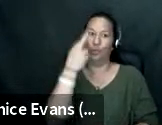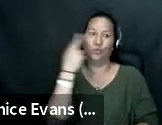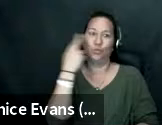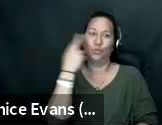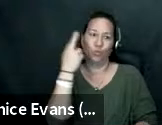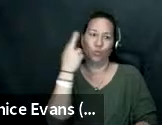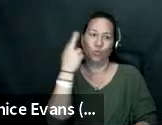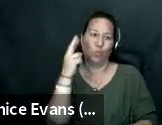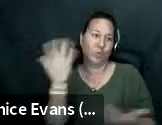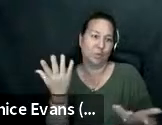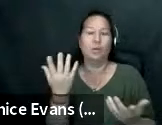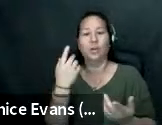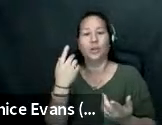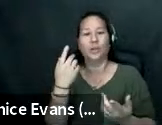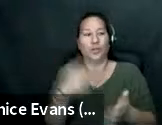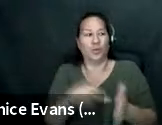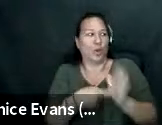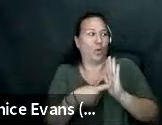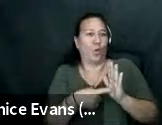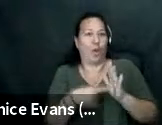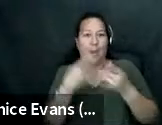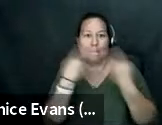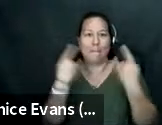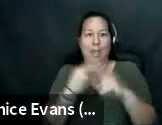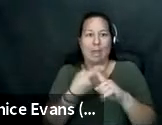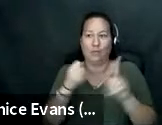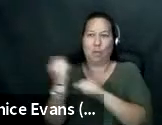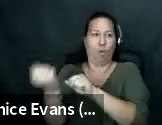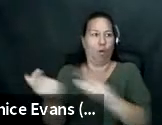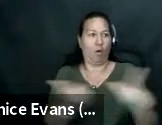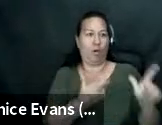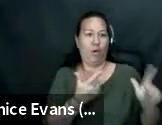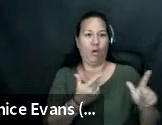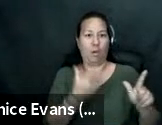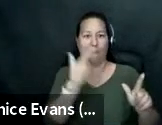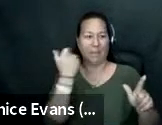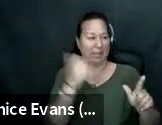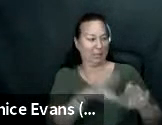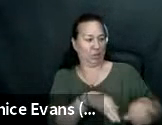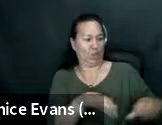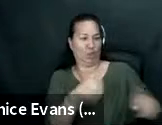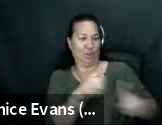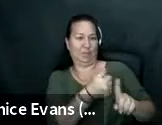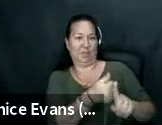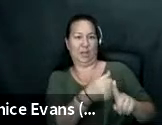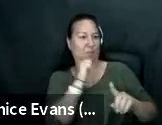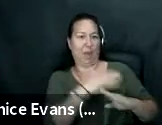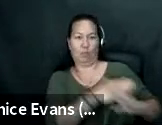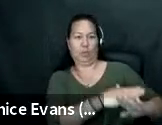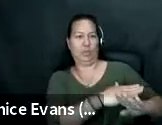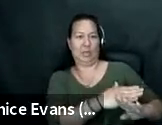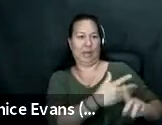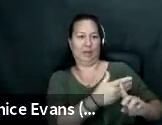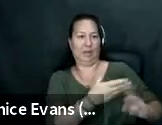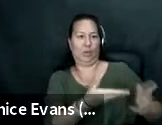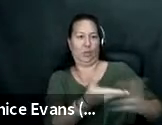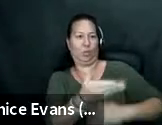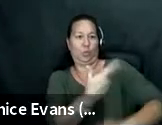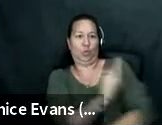to require masks for everybody, because that is an unprotected population, particularly in indoor